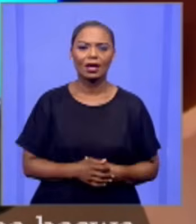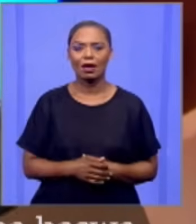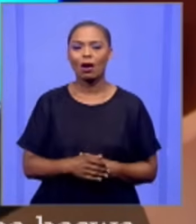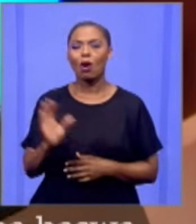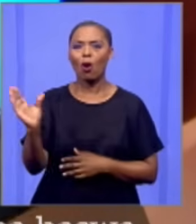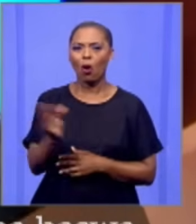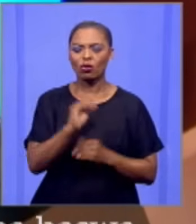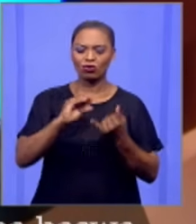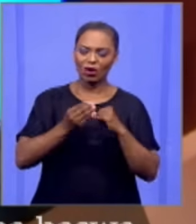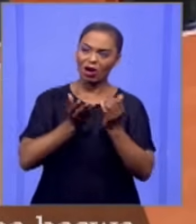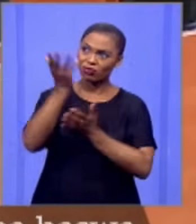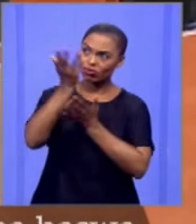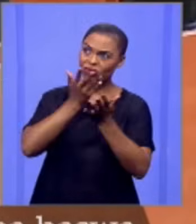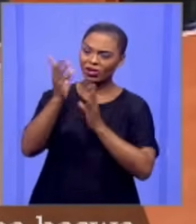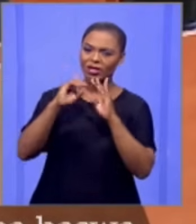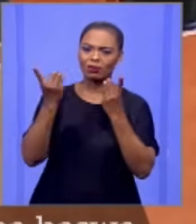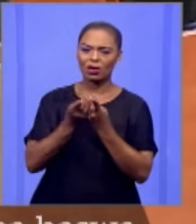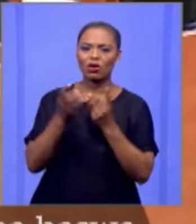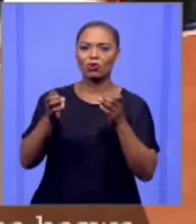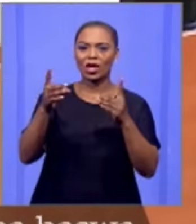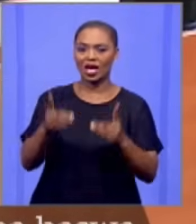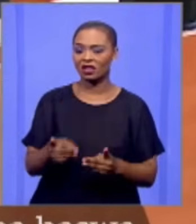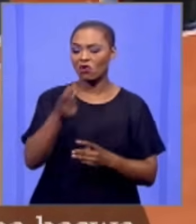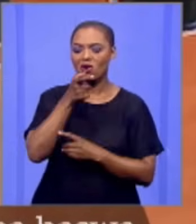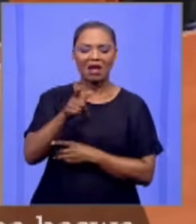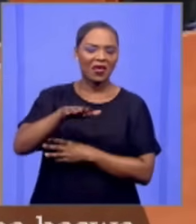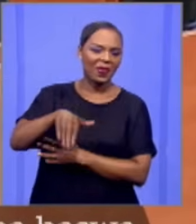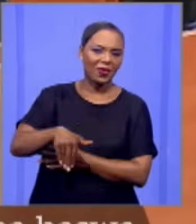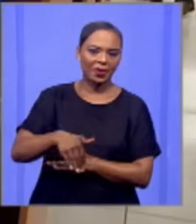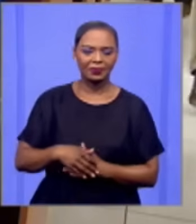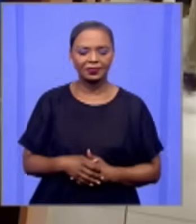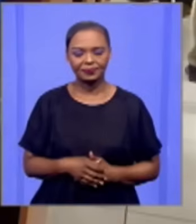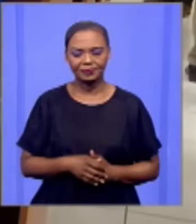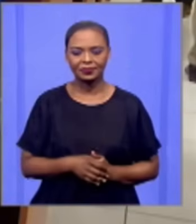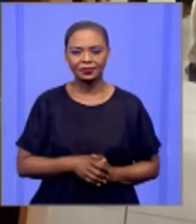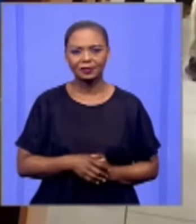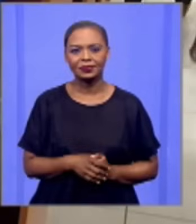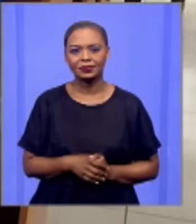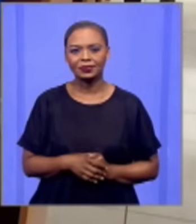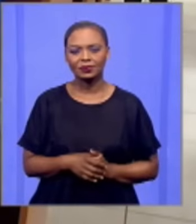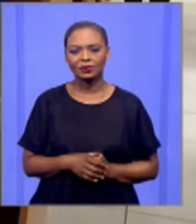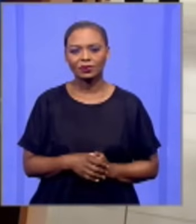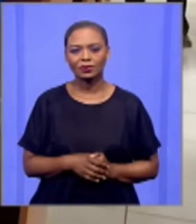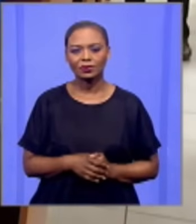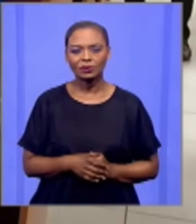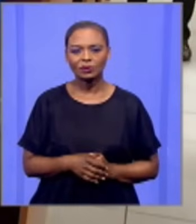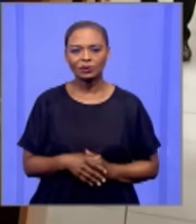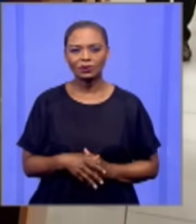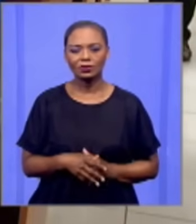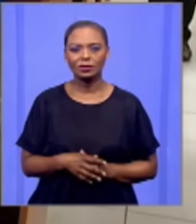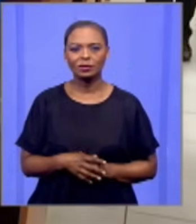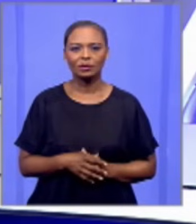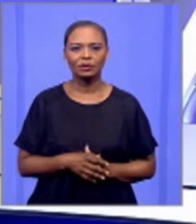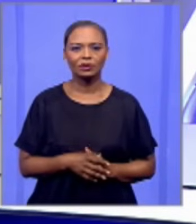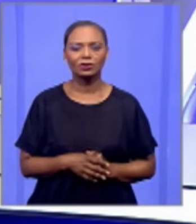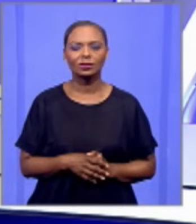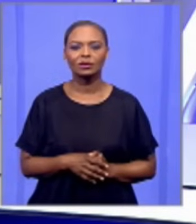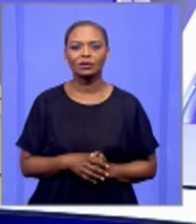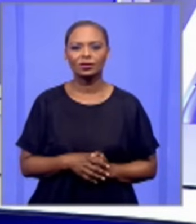go leka go boledišana le ba lefapha la thuto ka se ga a atlega. Gloria Sefako Mosi, ditabeng tša SABC, Johannesburg.